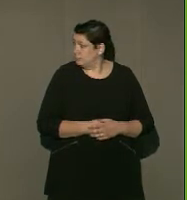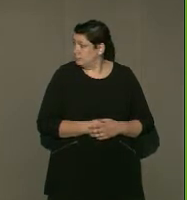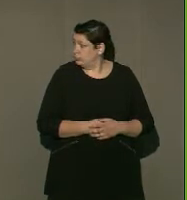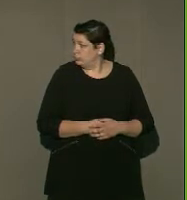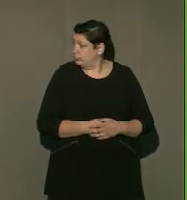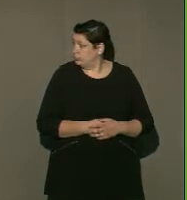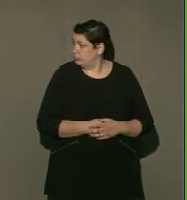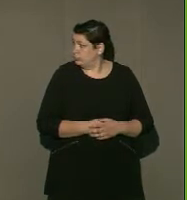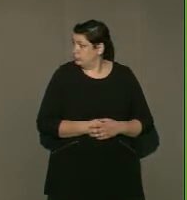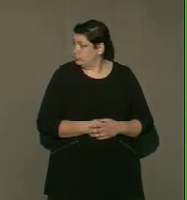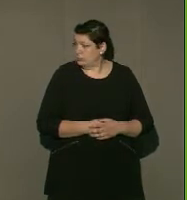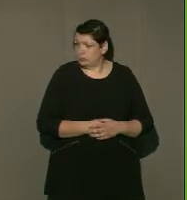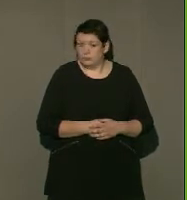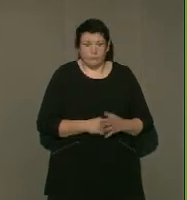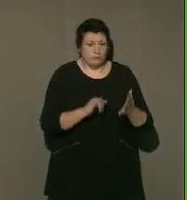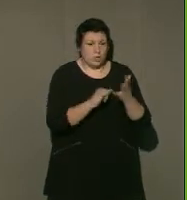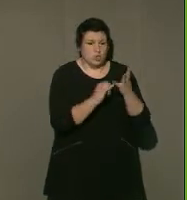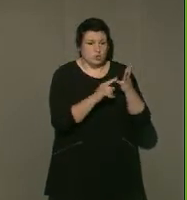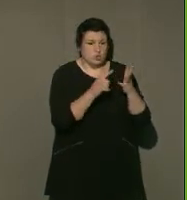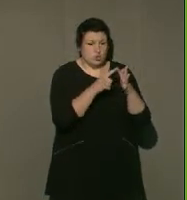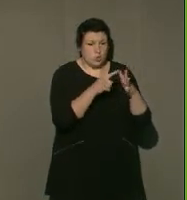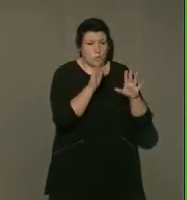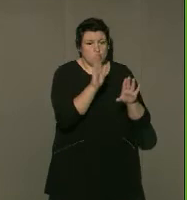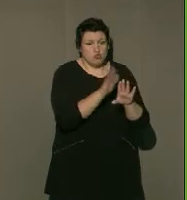So, is Sue Green?